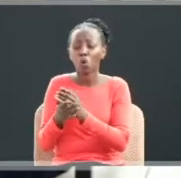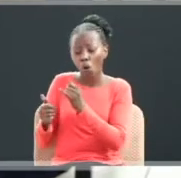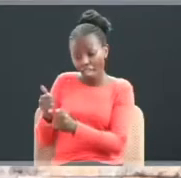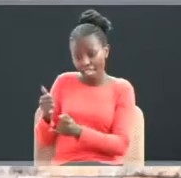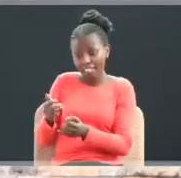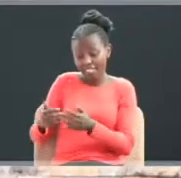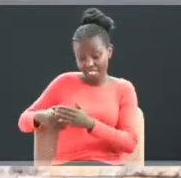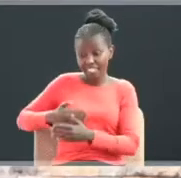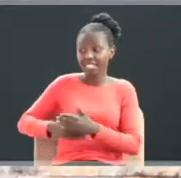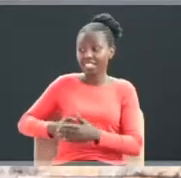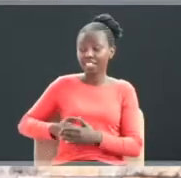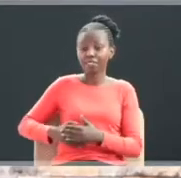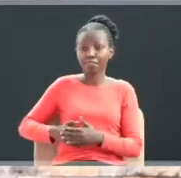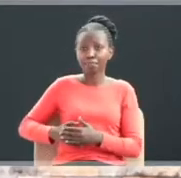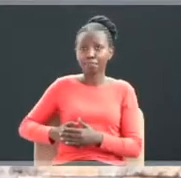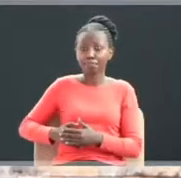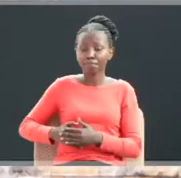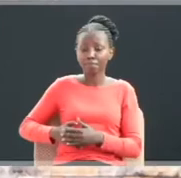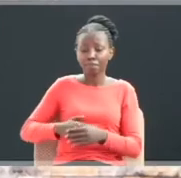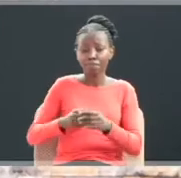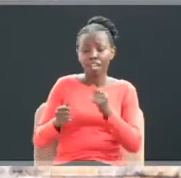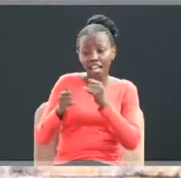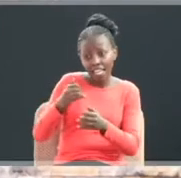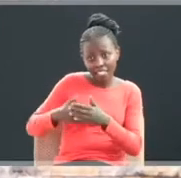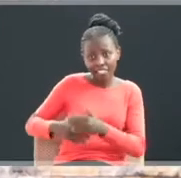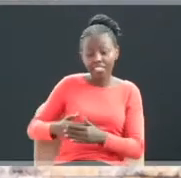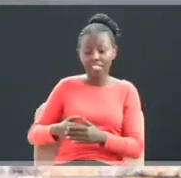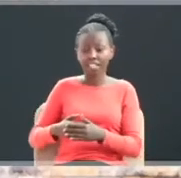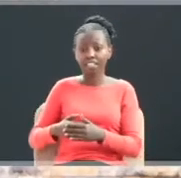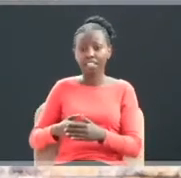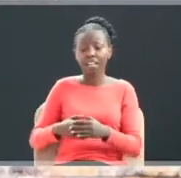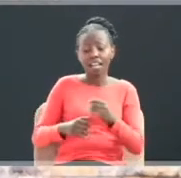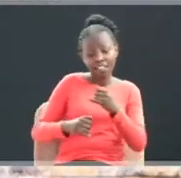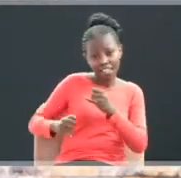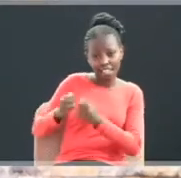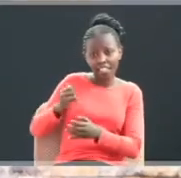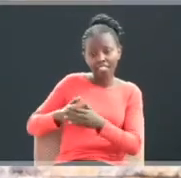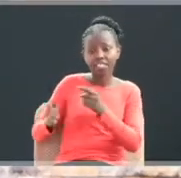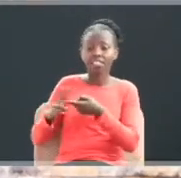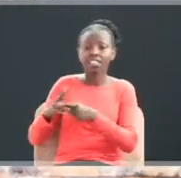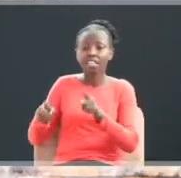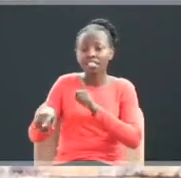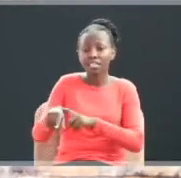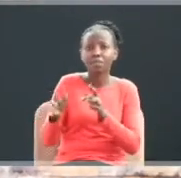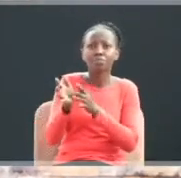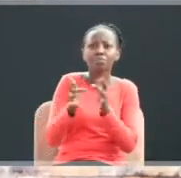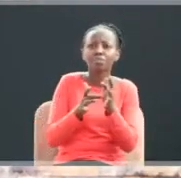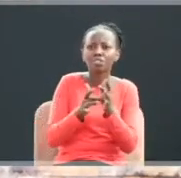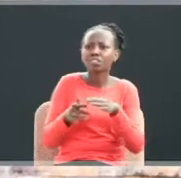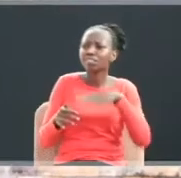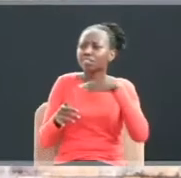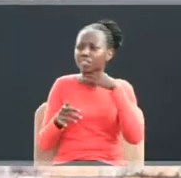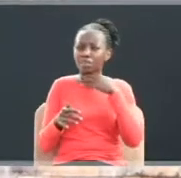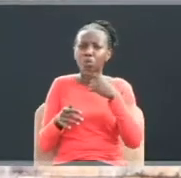hand. Frankly, the end began when the Lord first came. When he came, the end started. Because he says the kingdom of God